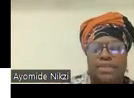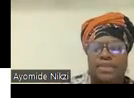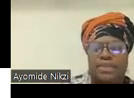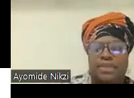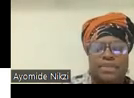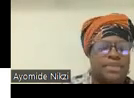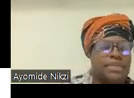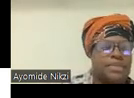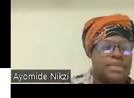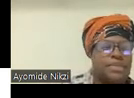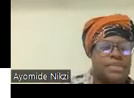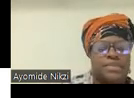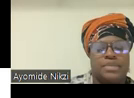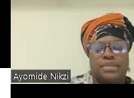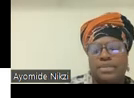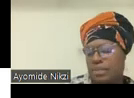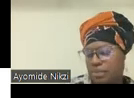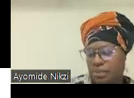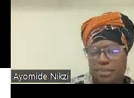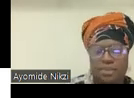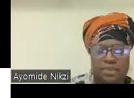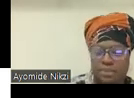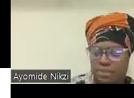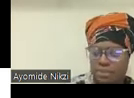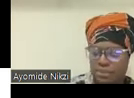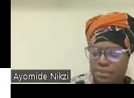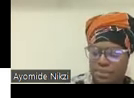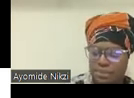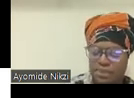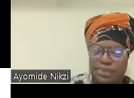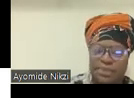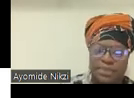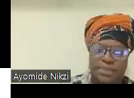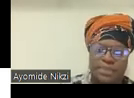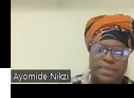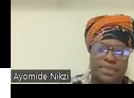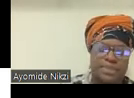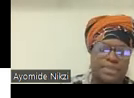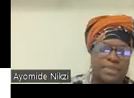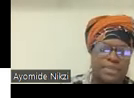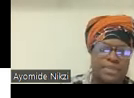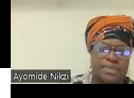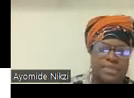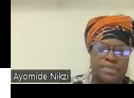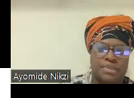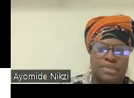good. So any things that you think should be changed, added, subtracted in this particular set?